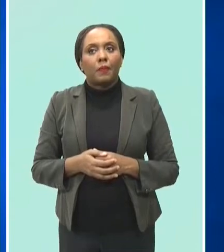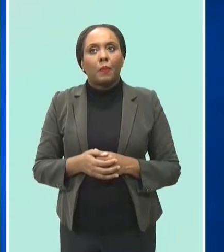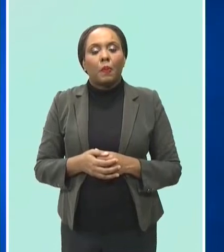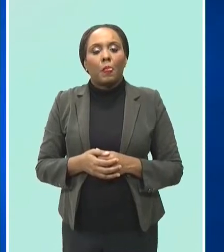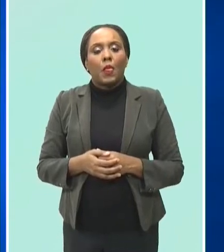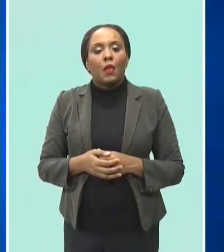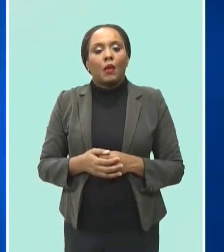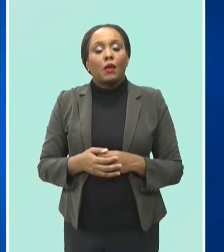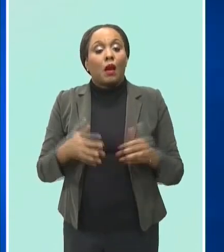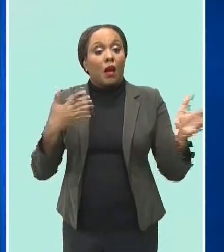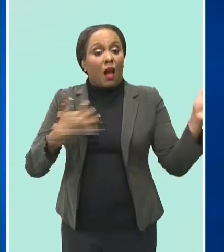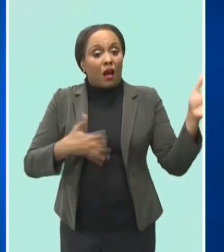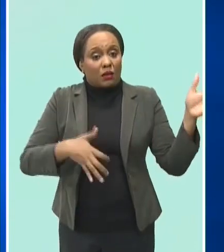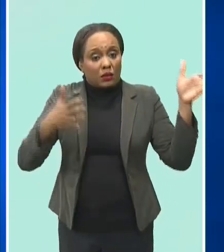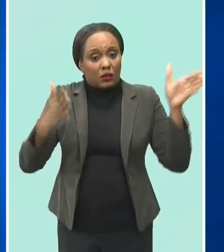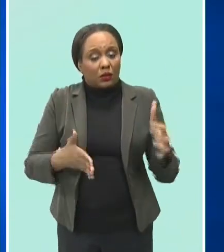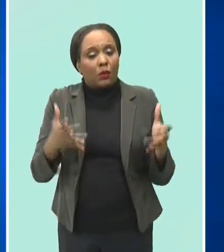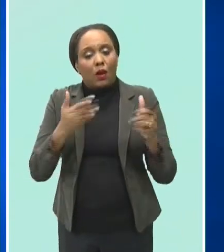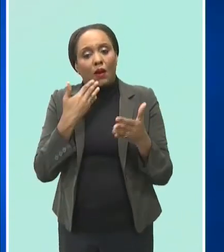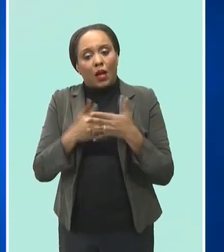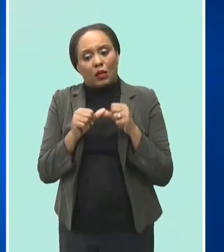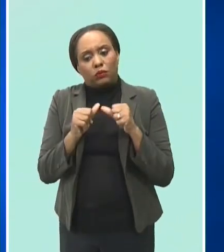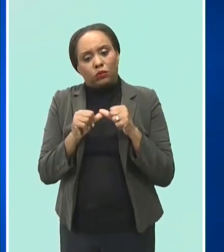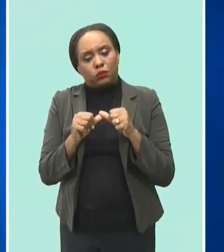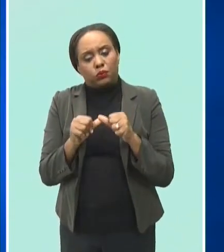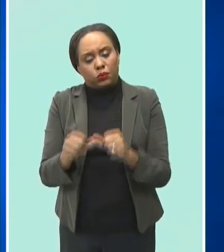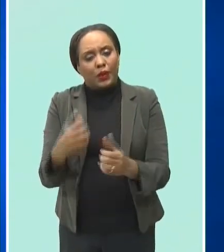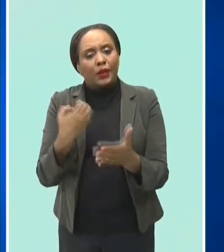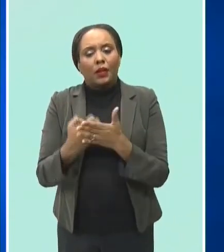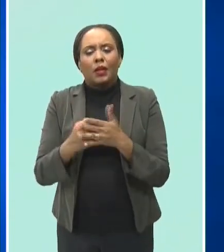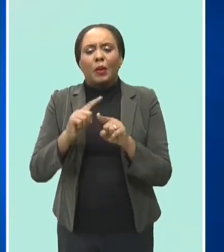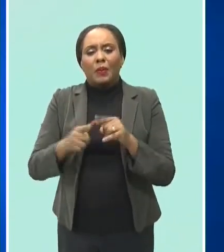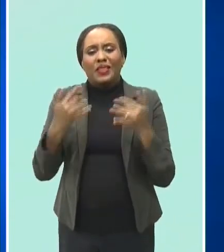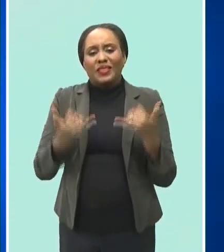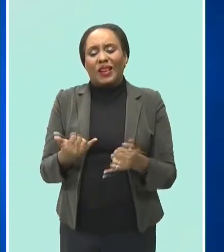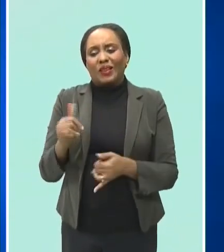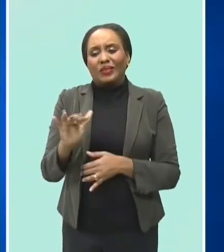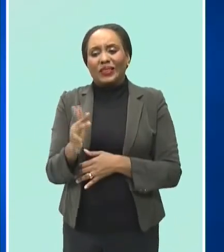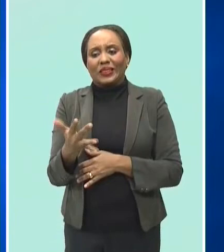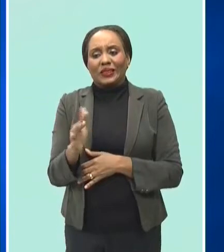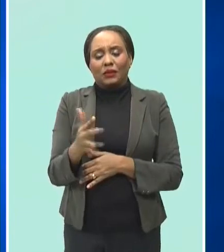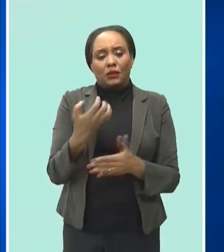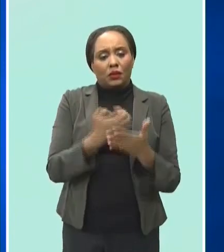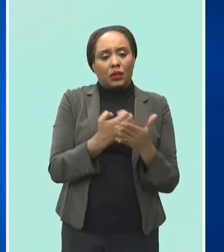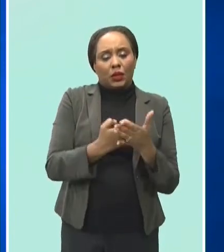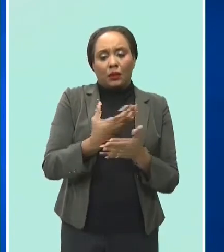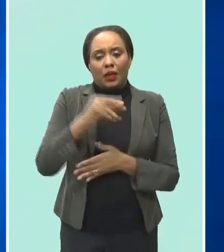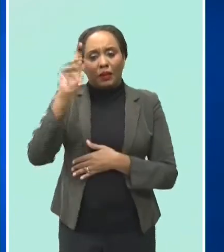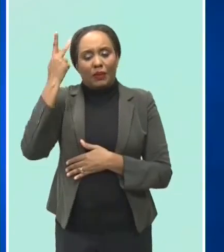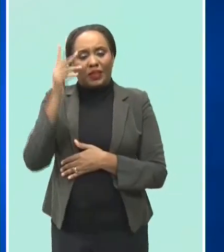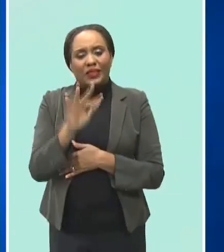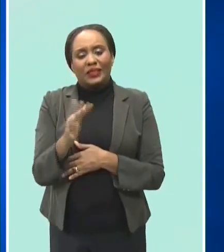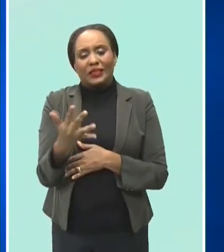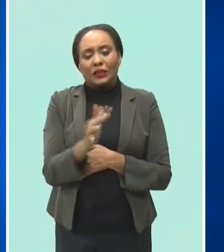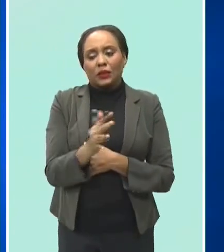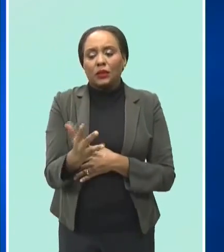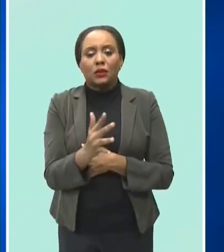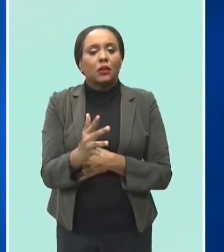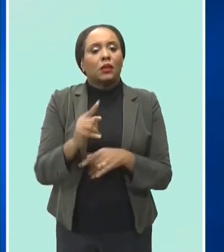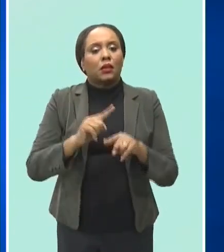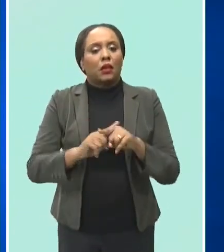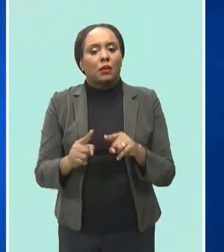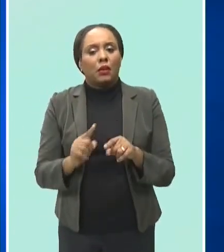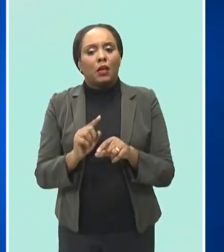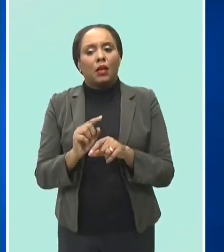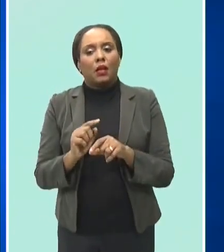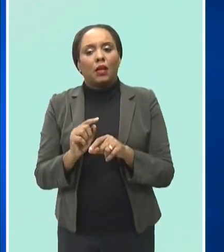crave is a stable economy. What they have is uncertainty, both economically and politically. That they suffered and overcome